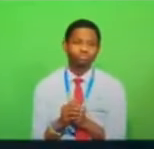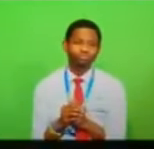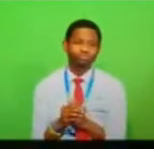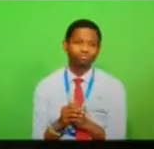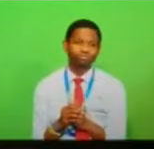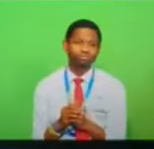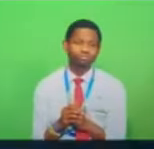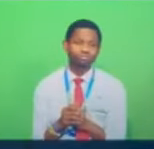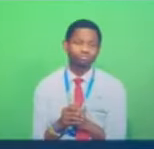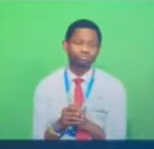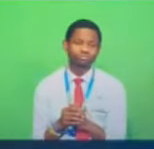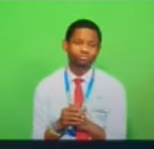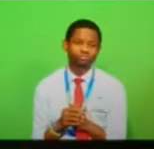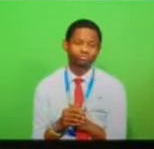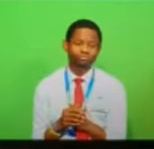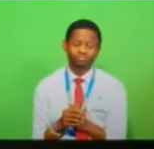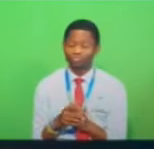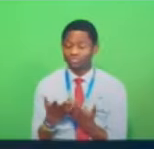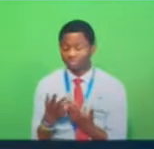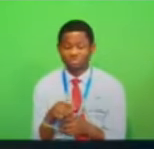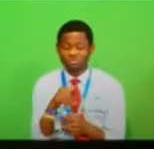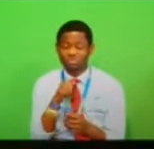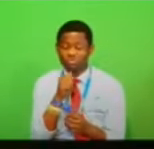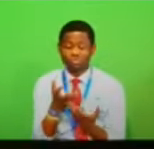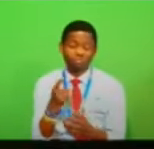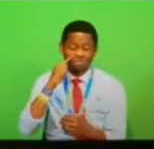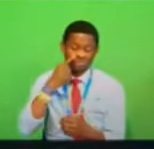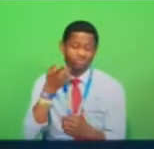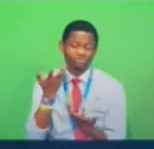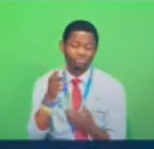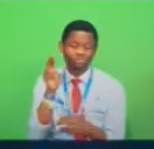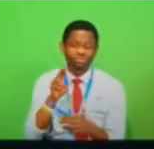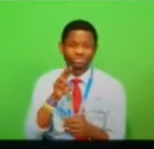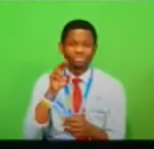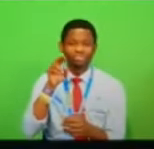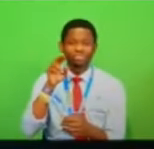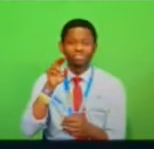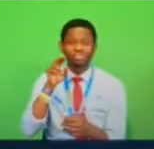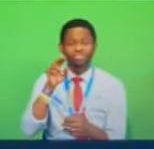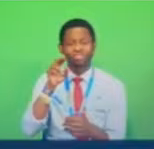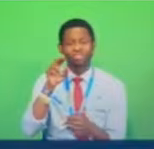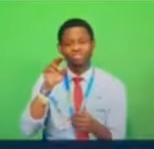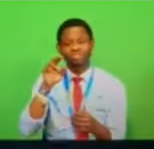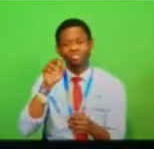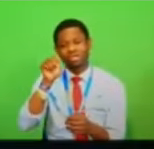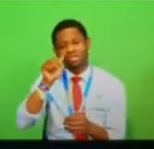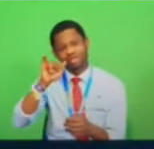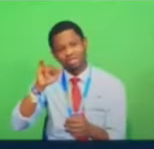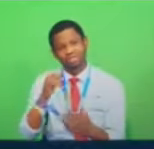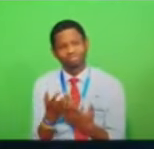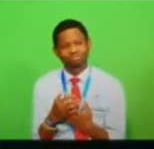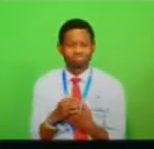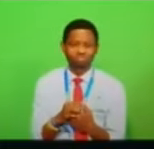you with the uses of artificial intelligence and social media. It's like singing to